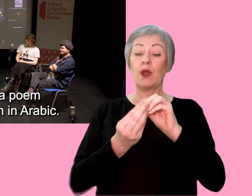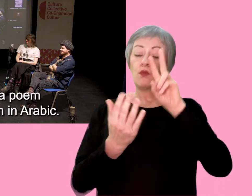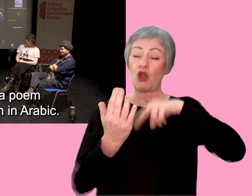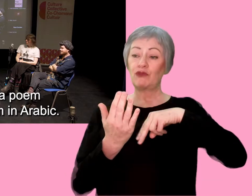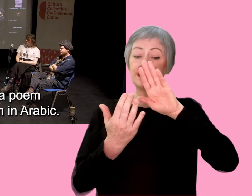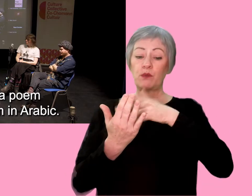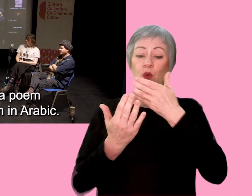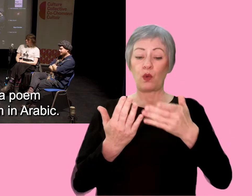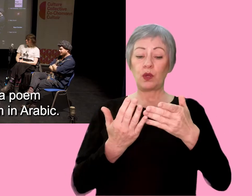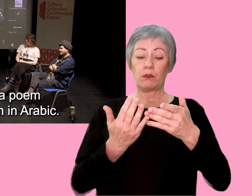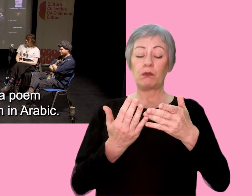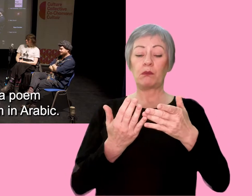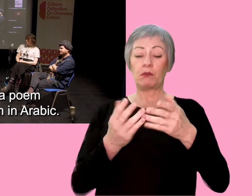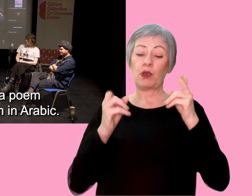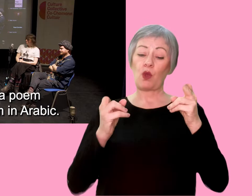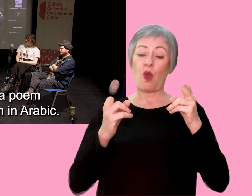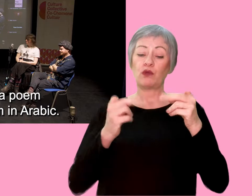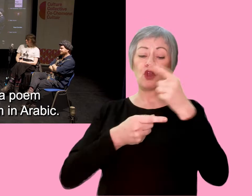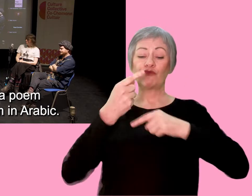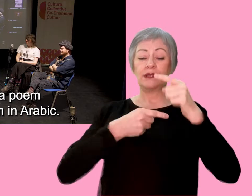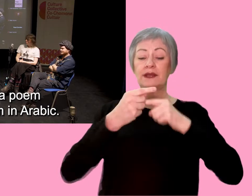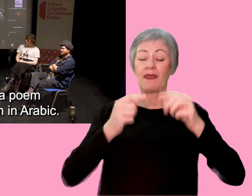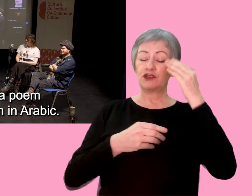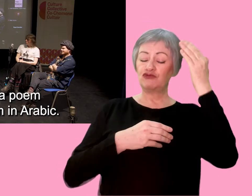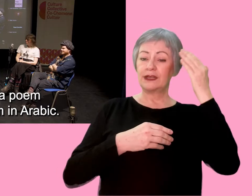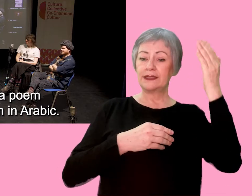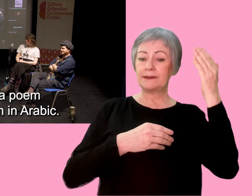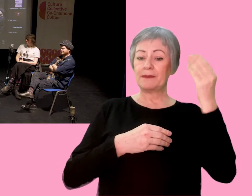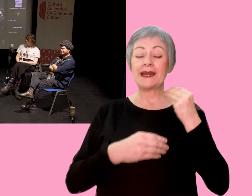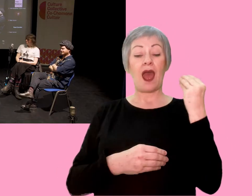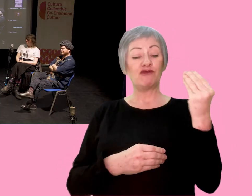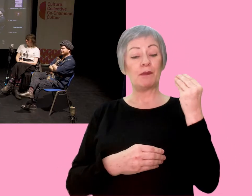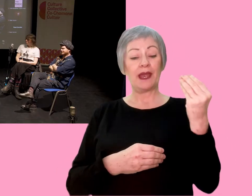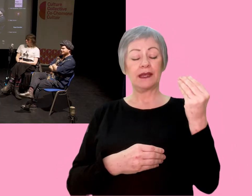read a poem called Return the Dream in Arabic.